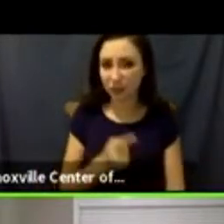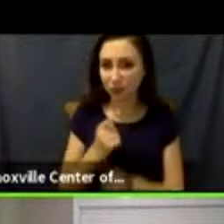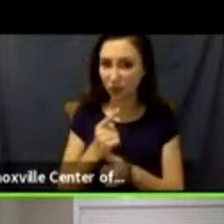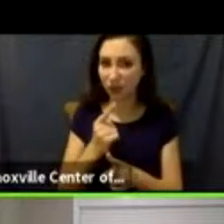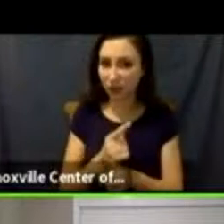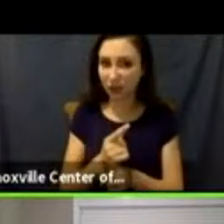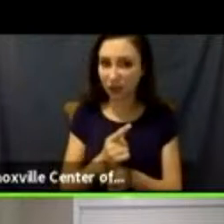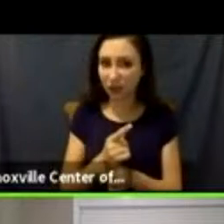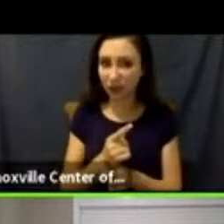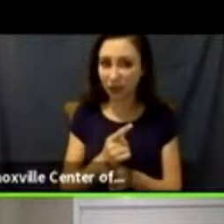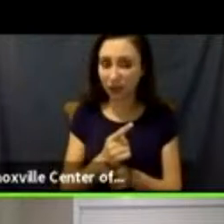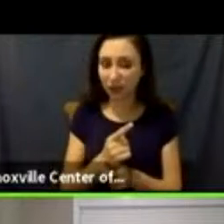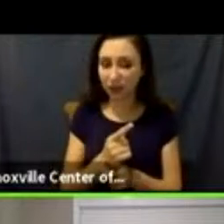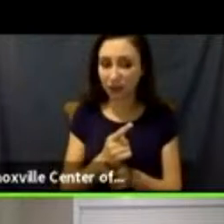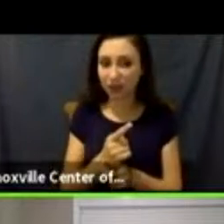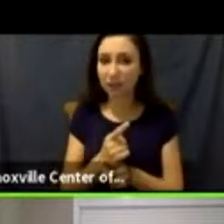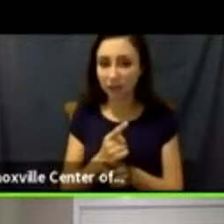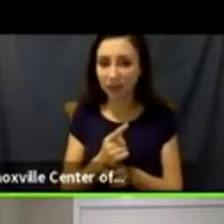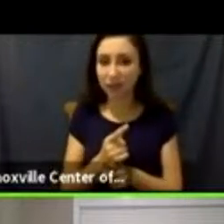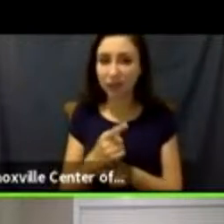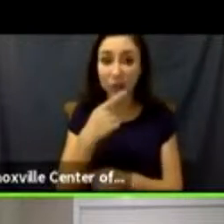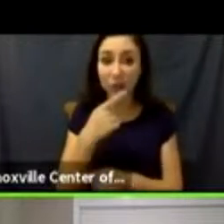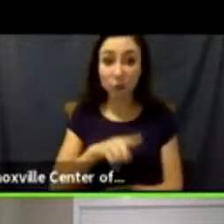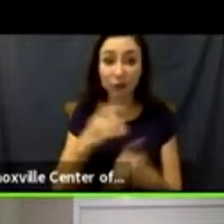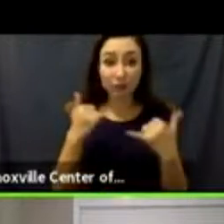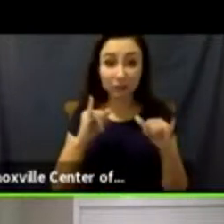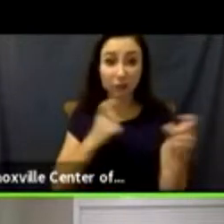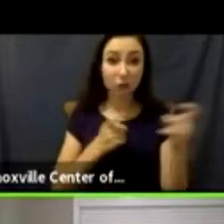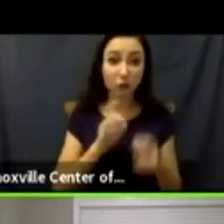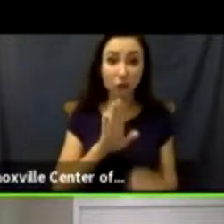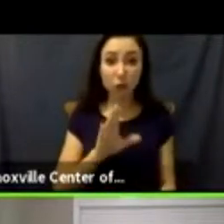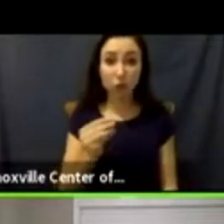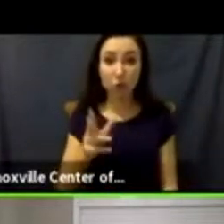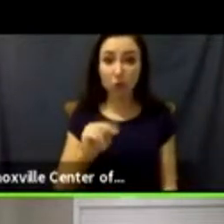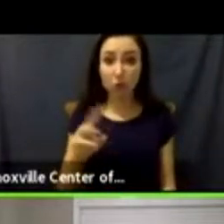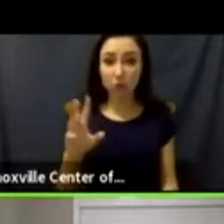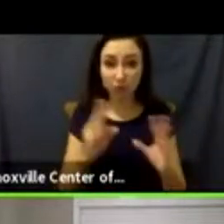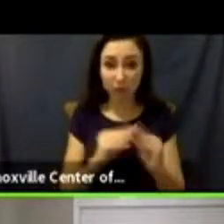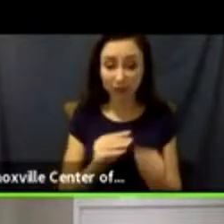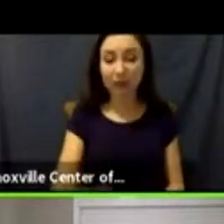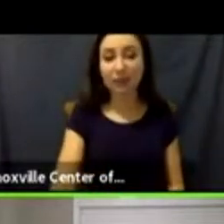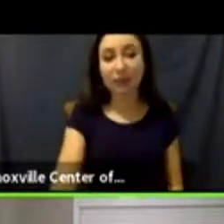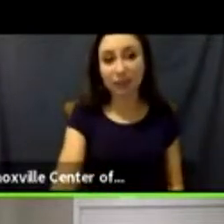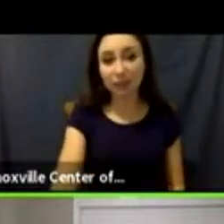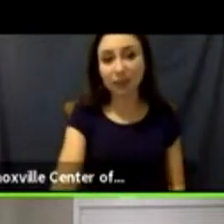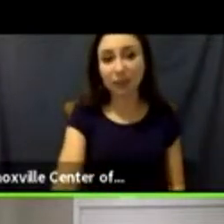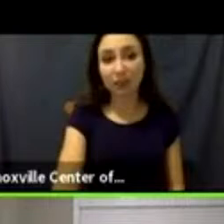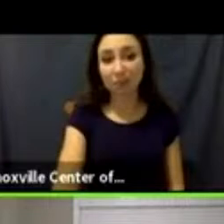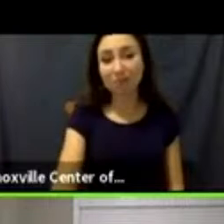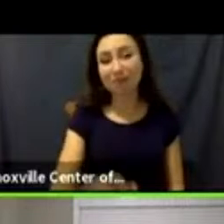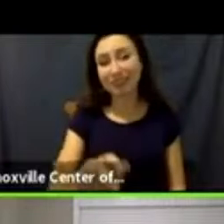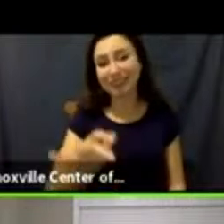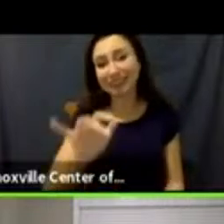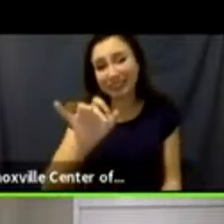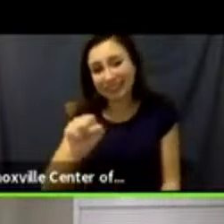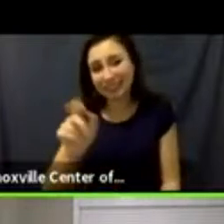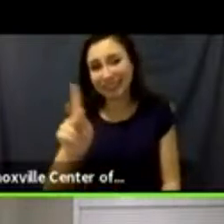There's, you all still control your own meetings, but it is a Knox County ordinance, so you should follow